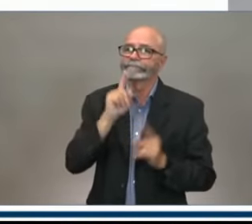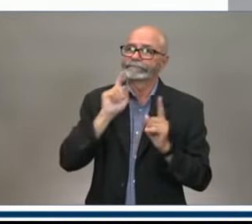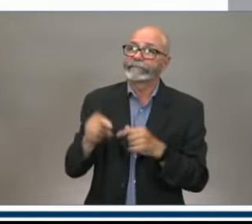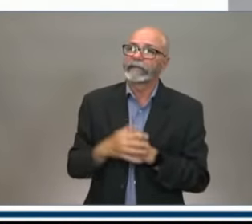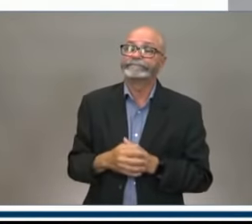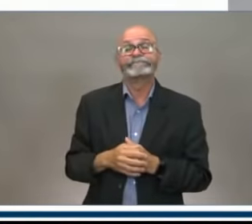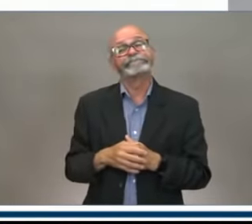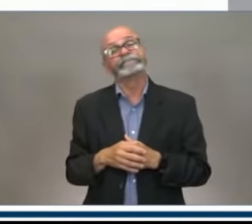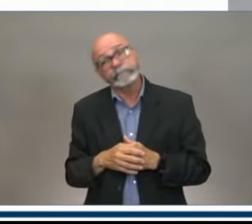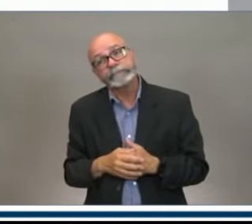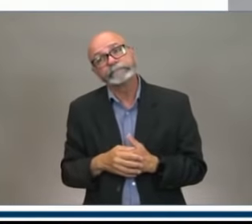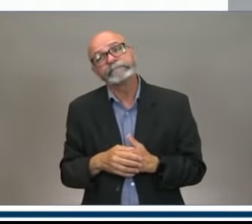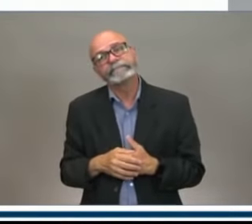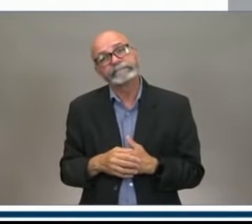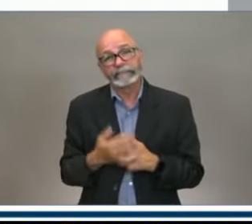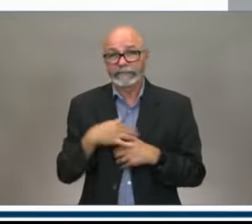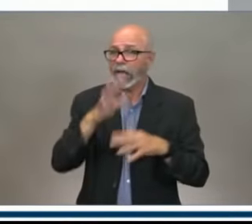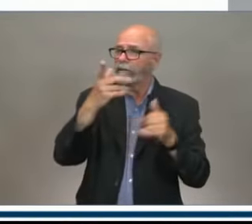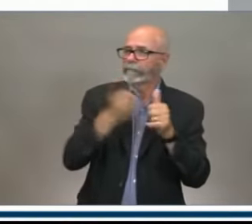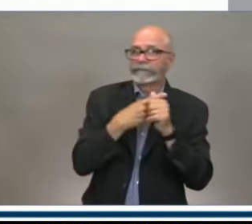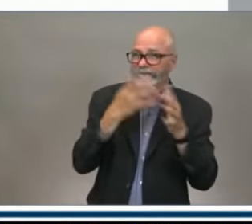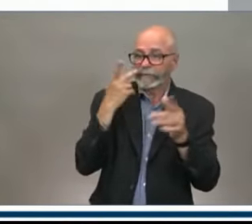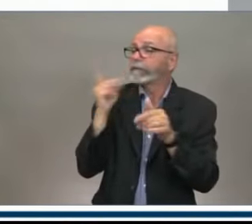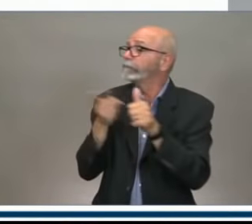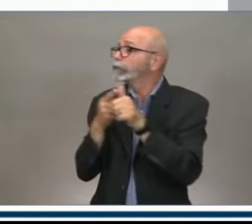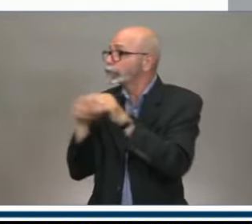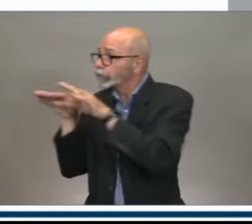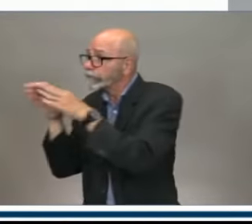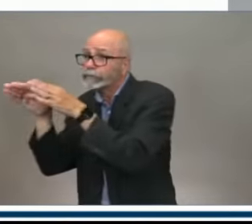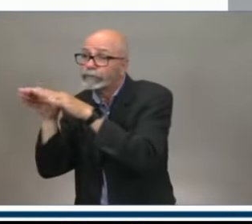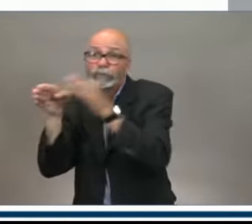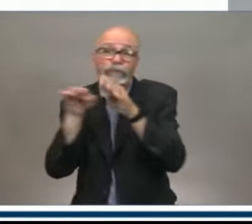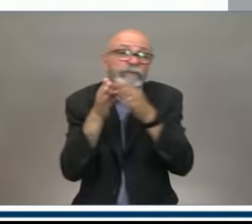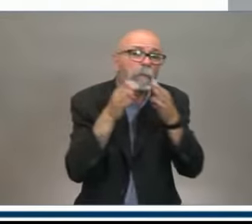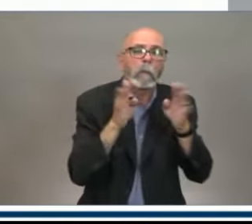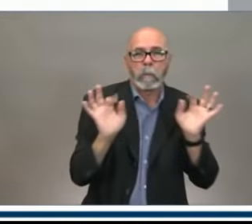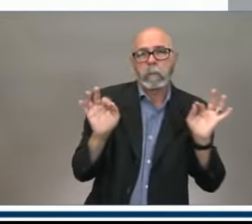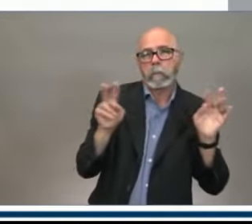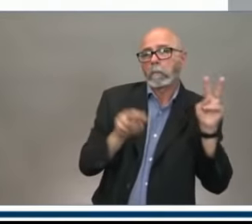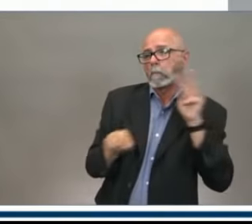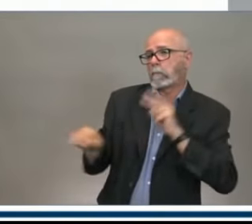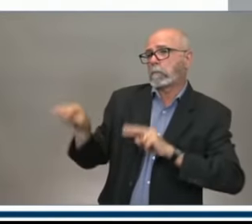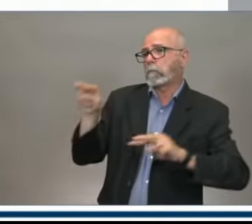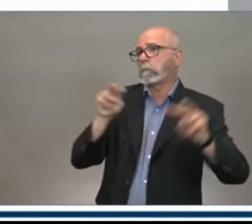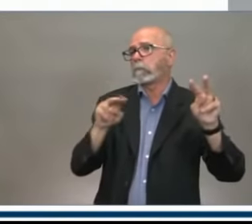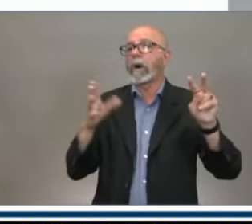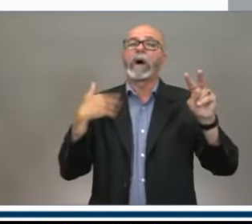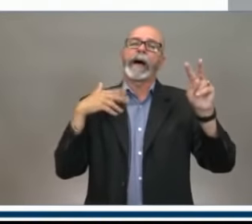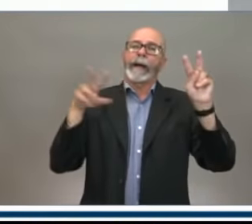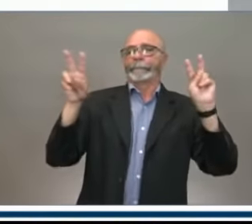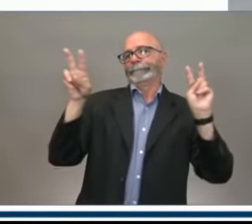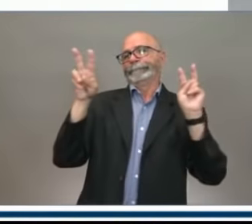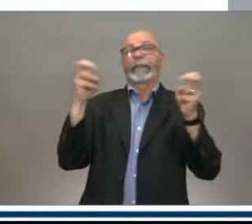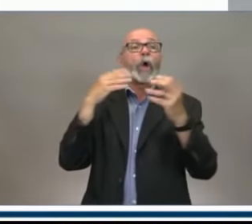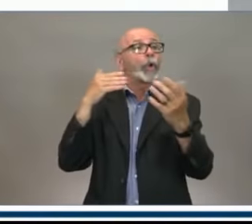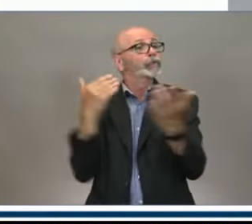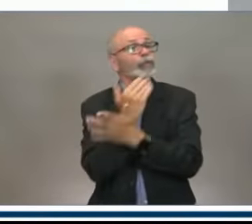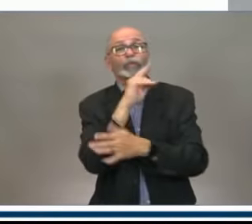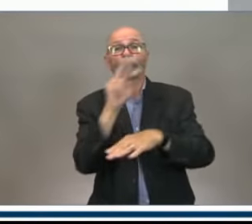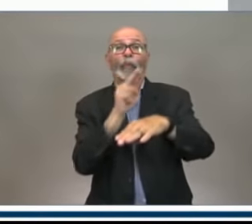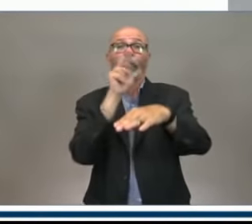steps put in place, and as we've talked a lot about, part of our new normal is all these things that facilitate